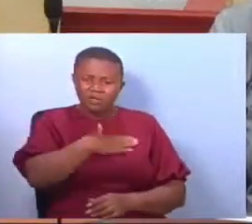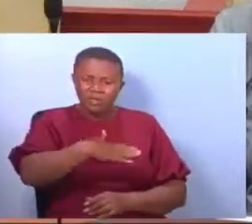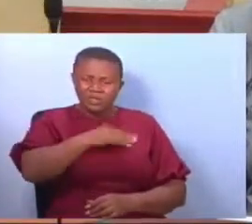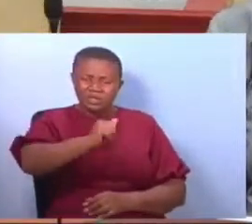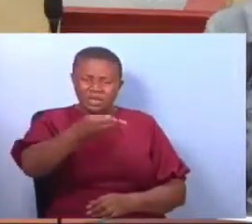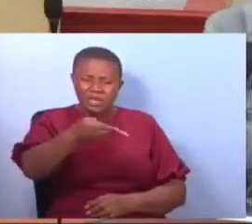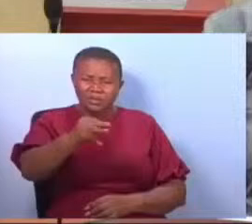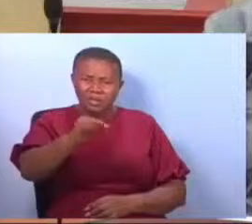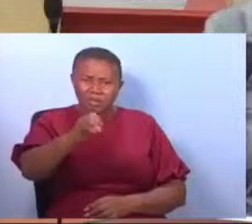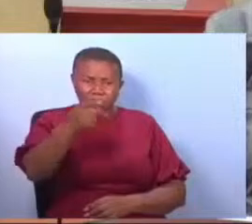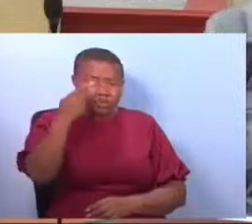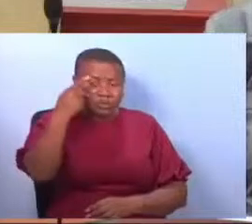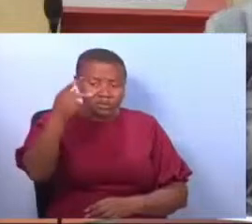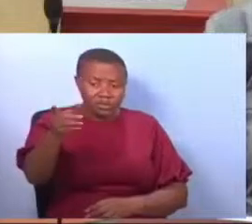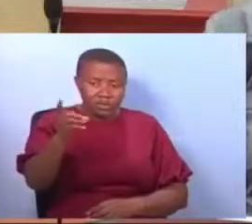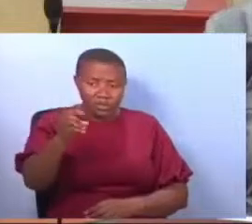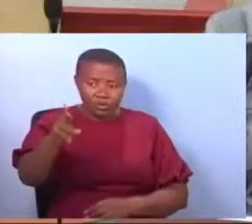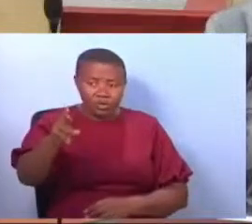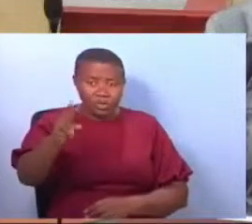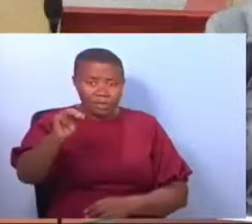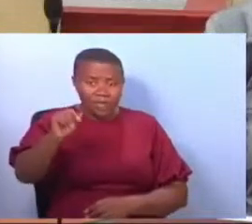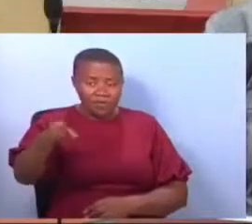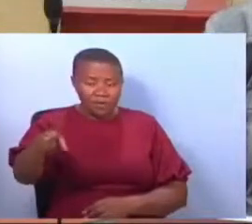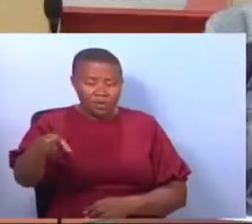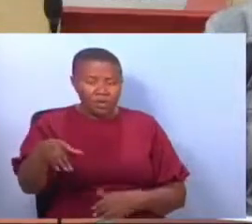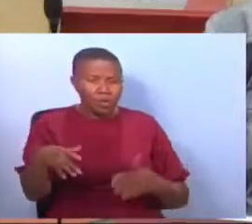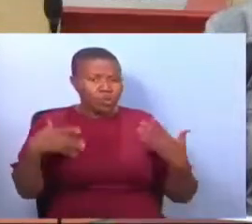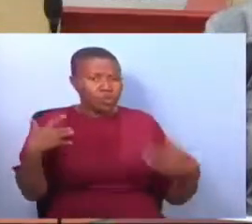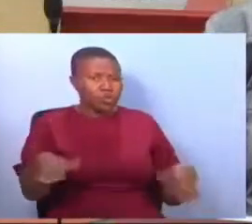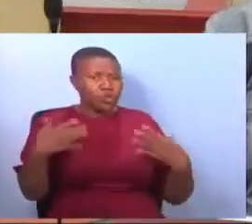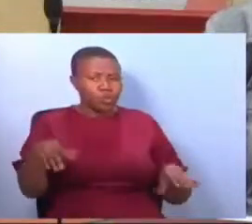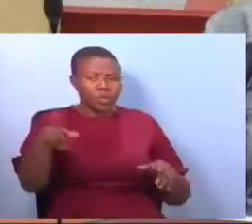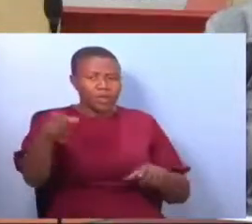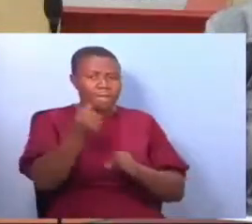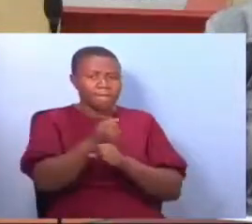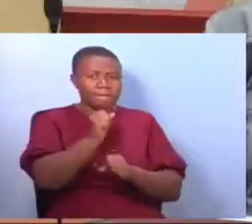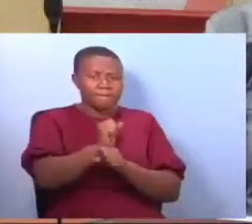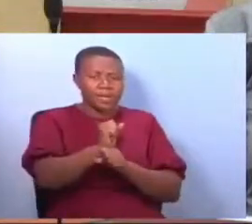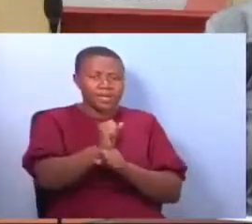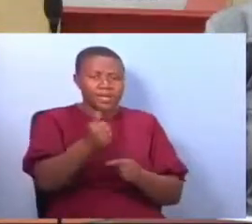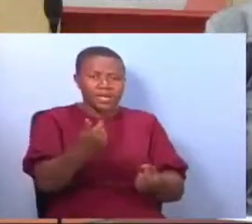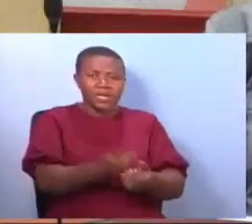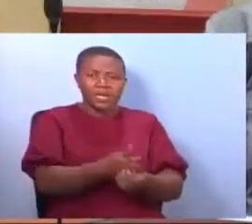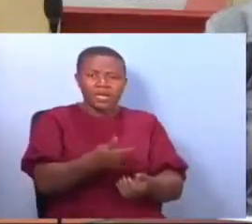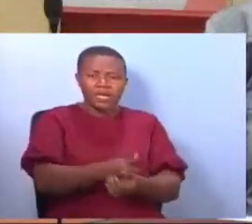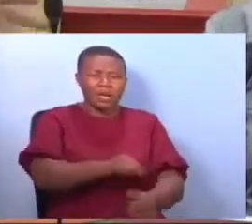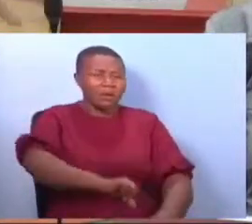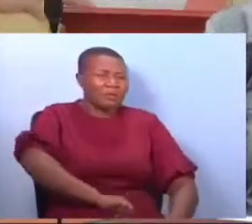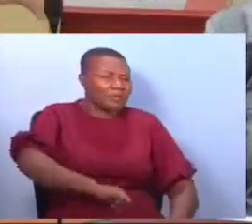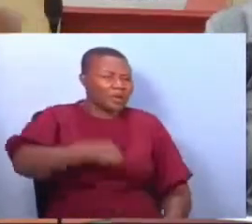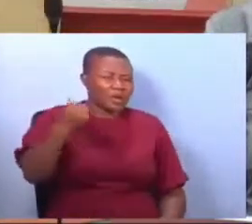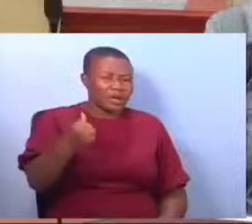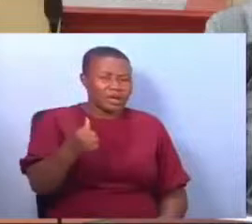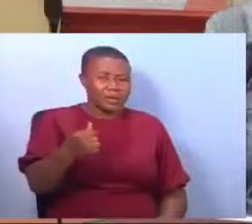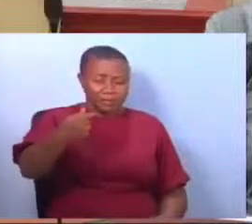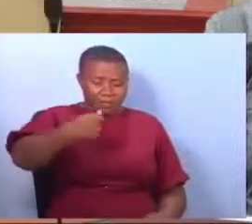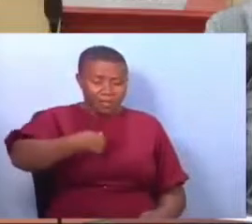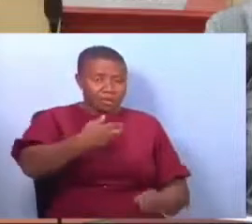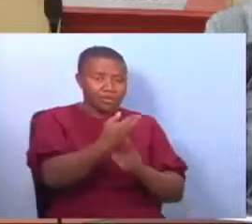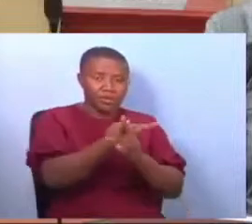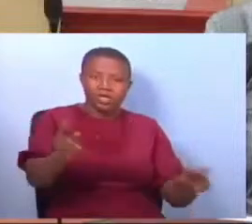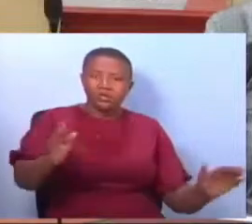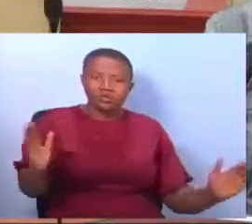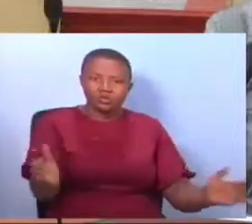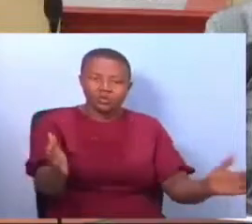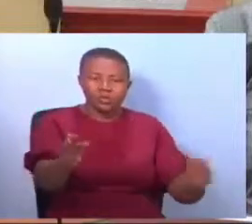super. He has made Ghana proud, and I'm going to encourage him. I'm going to support him.